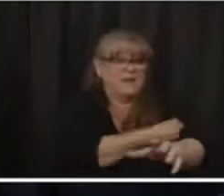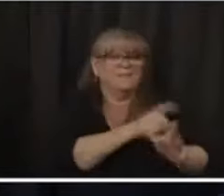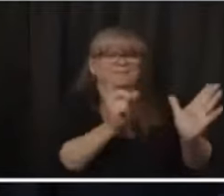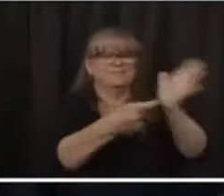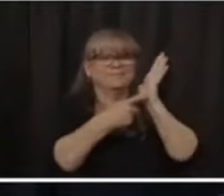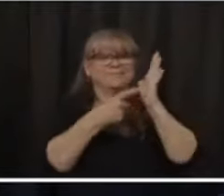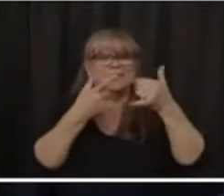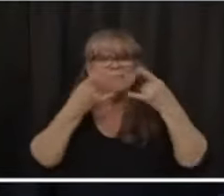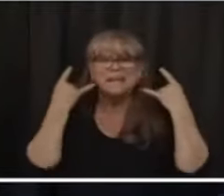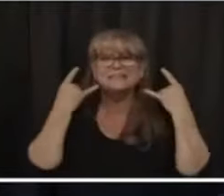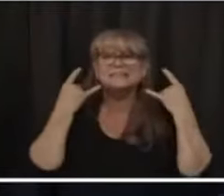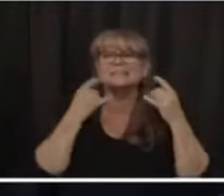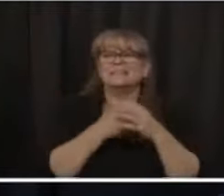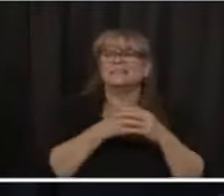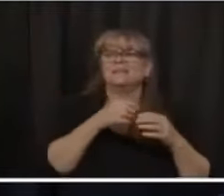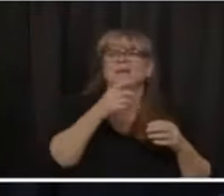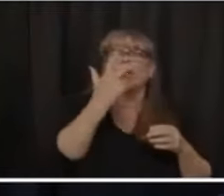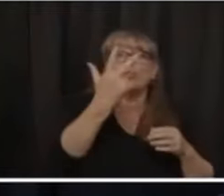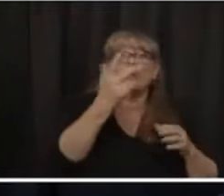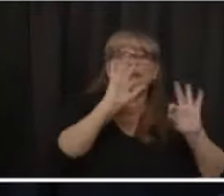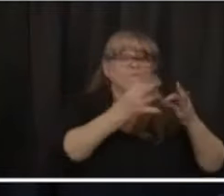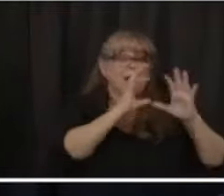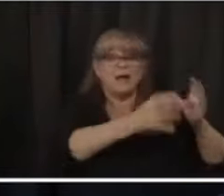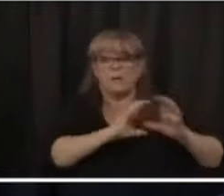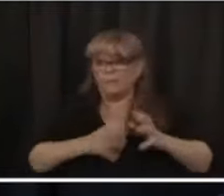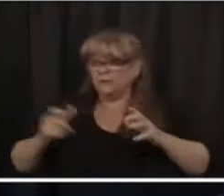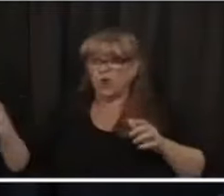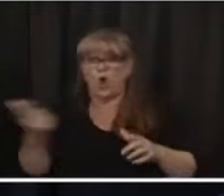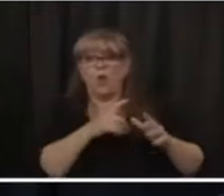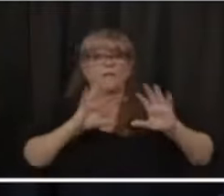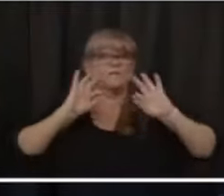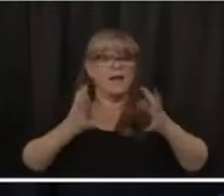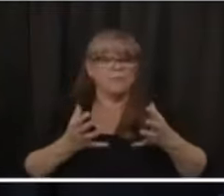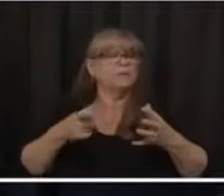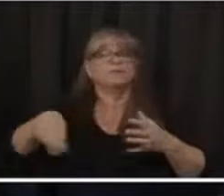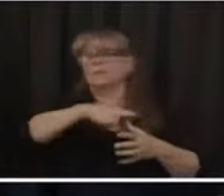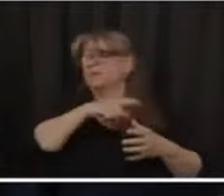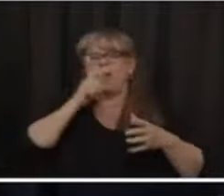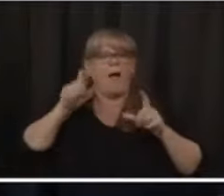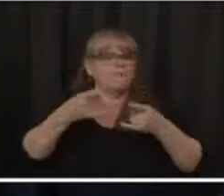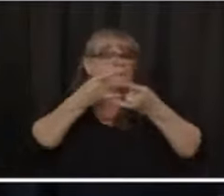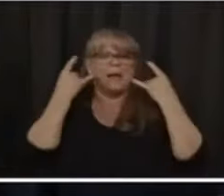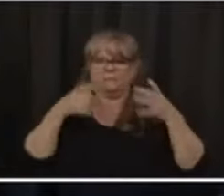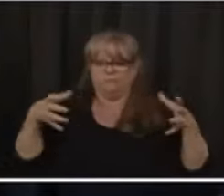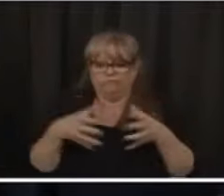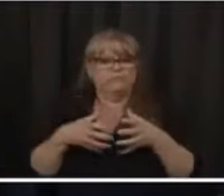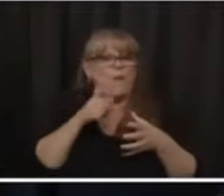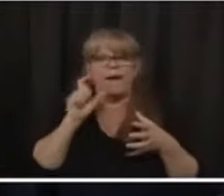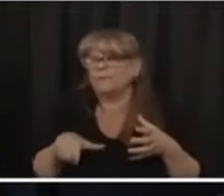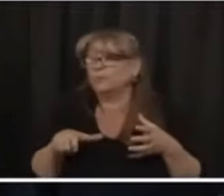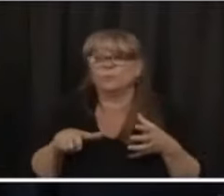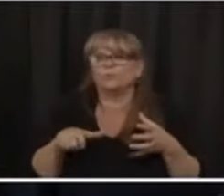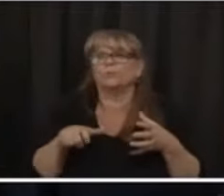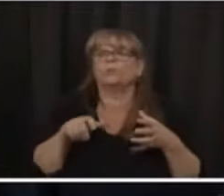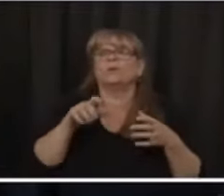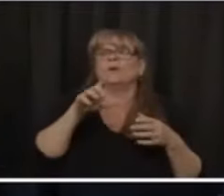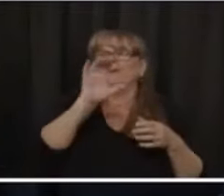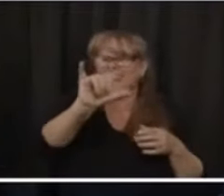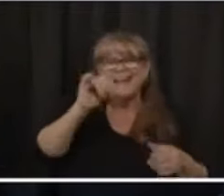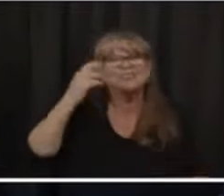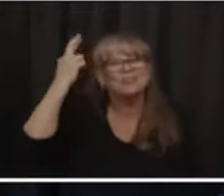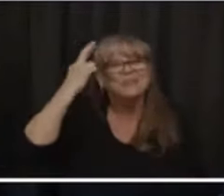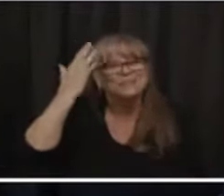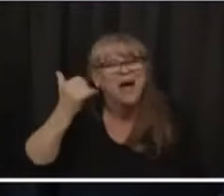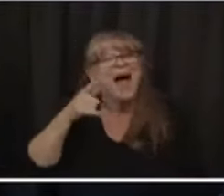3 families and they're all vaccinated, there is no mask wearing requirement in our state. And yeah, that absolutely is yet another reason to get vaccinated. I think the